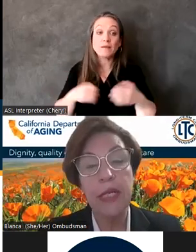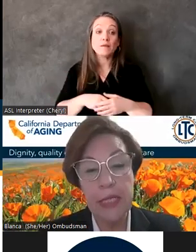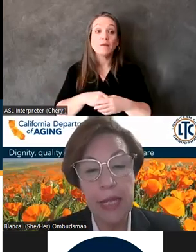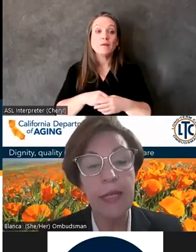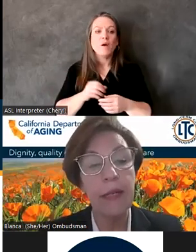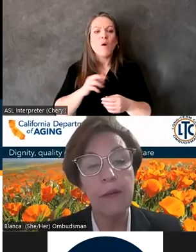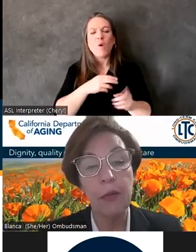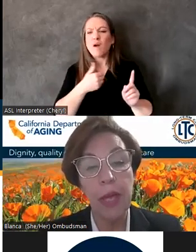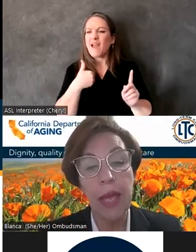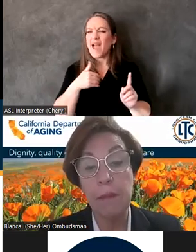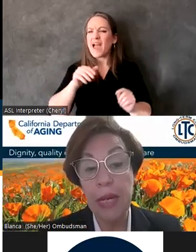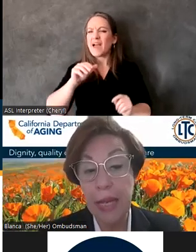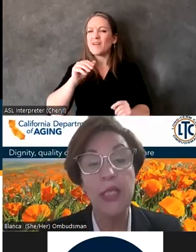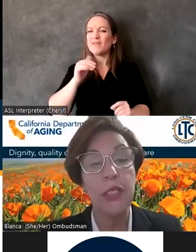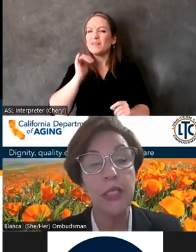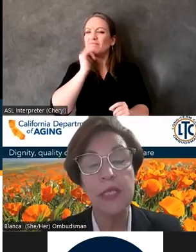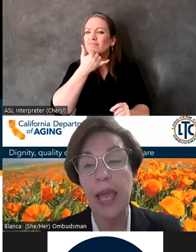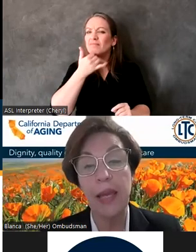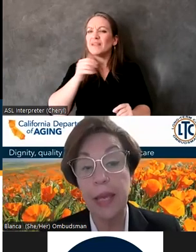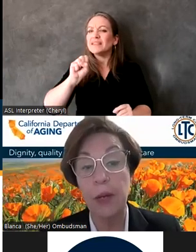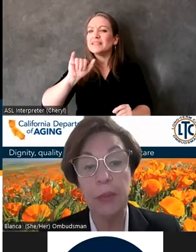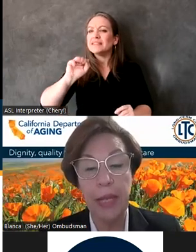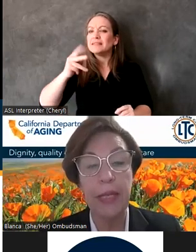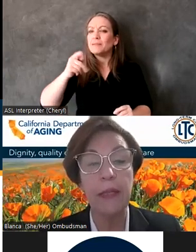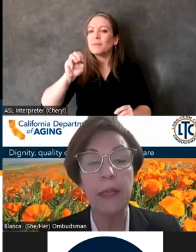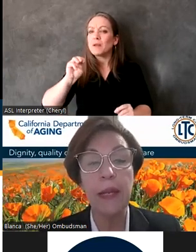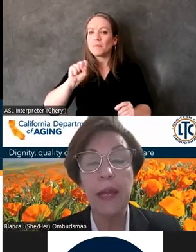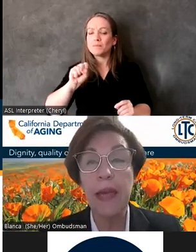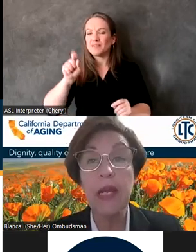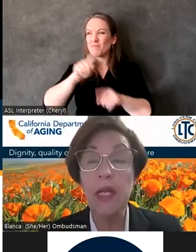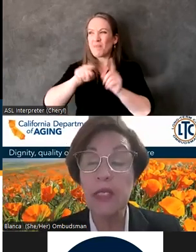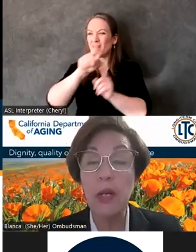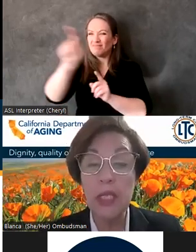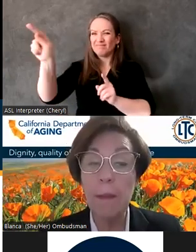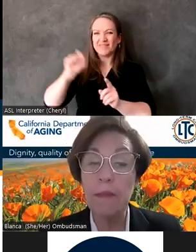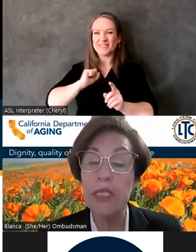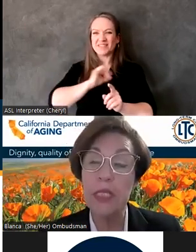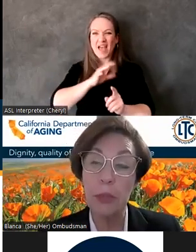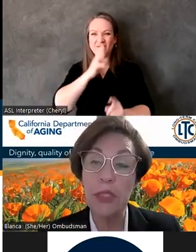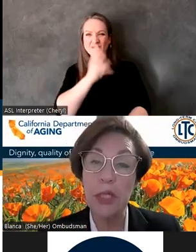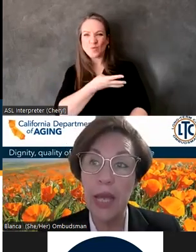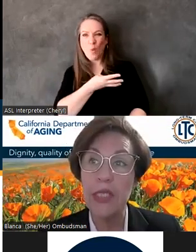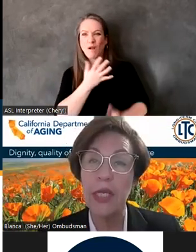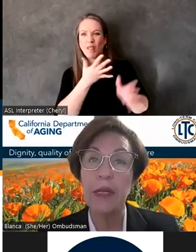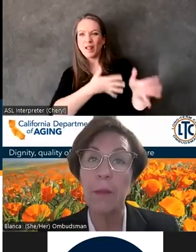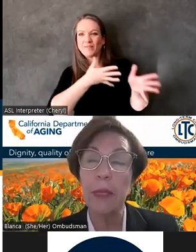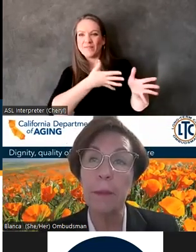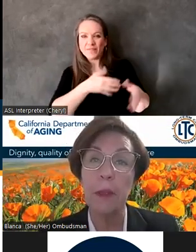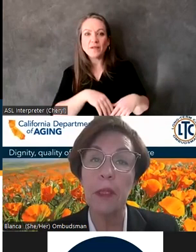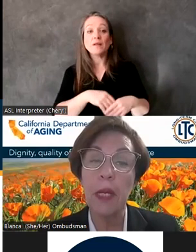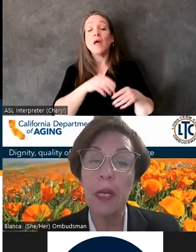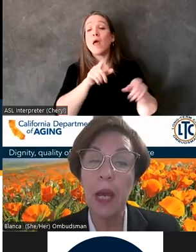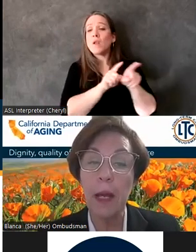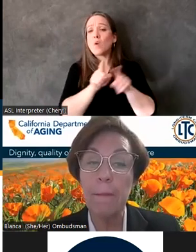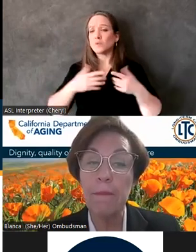left unattended, and medications and care planning. And then also on top of this is personal hygiene. Are